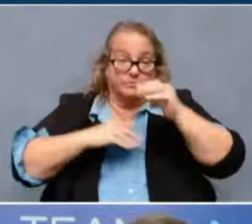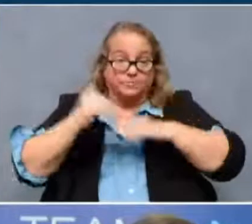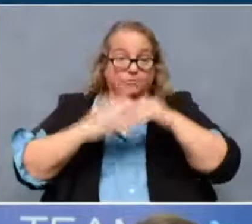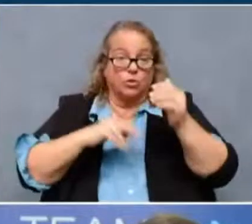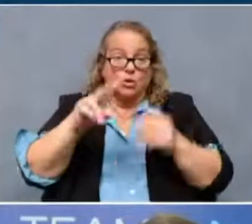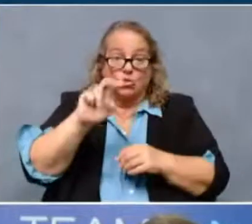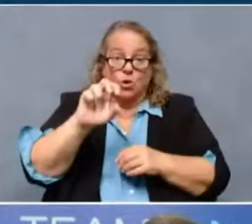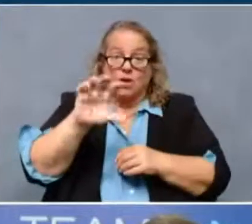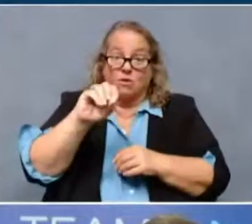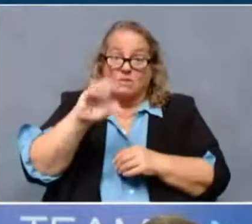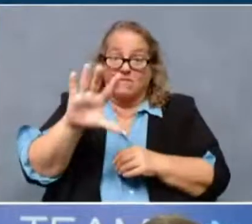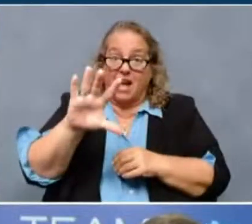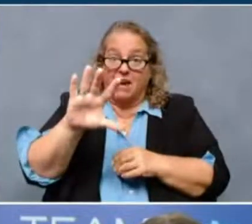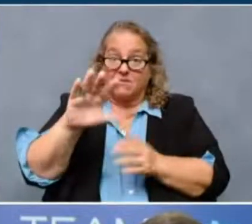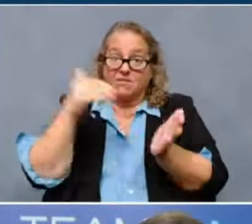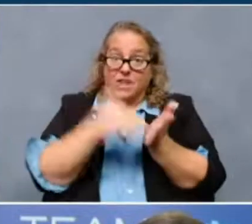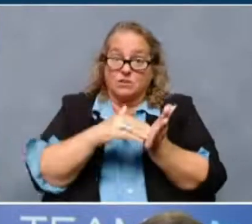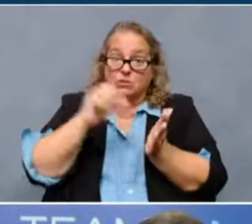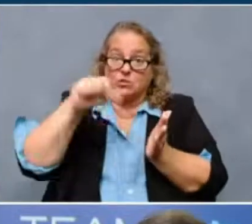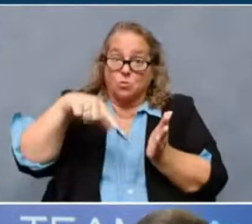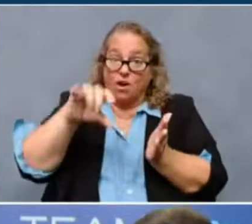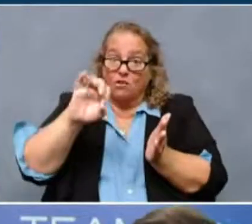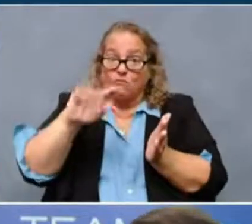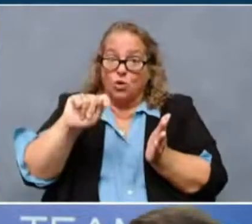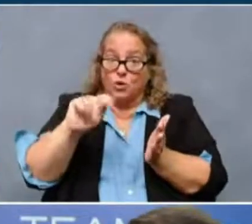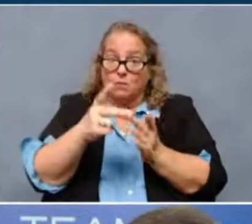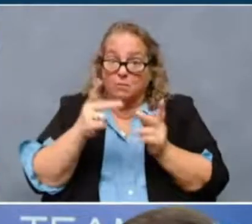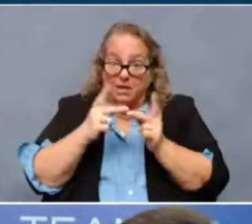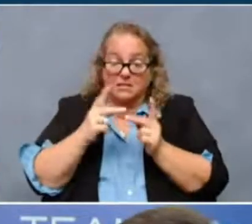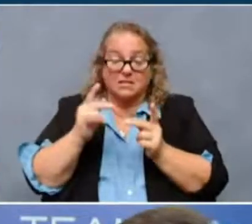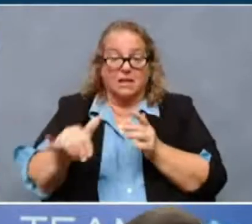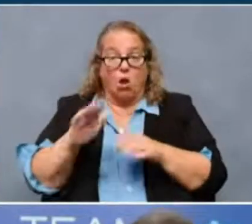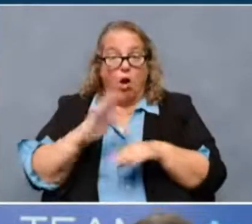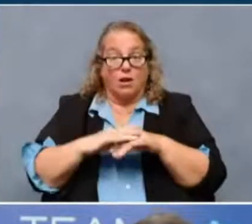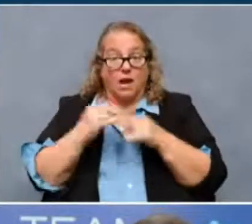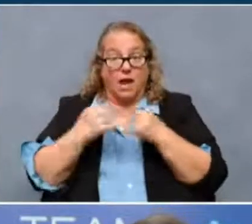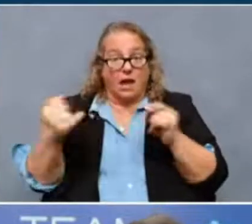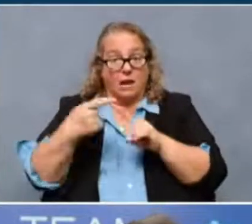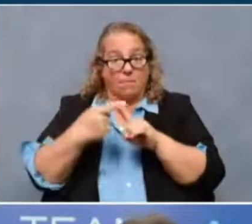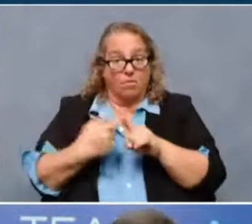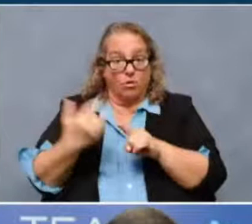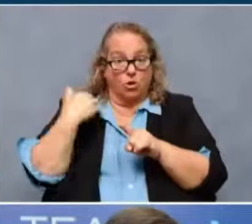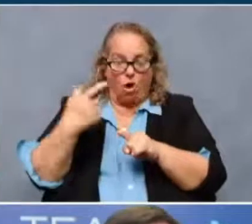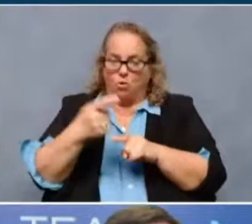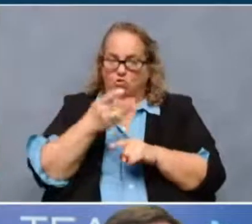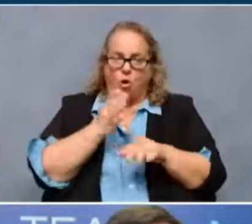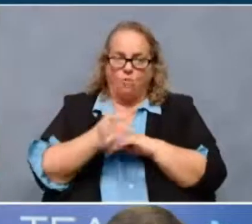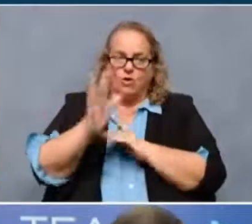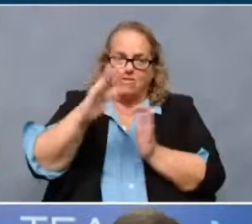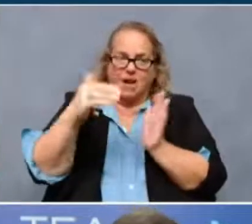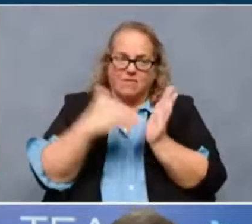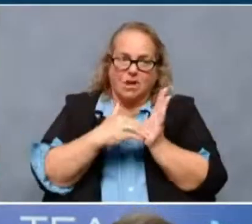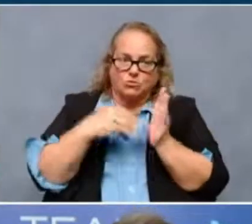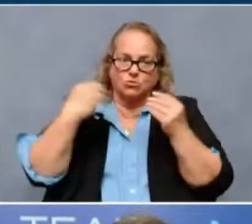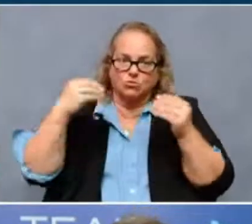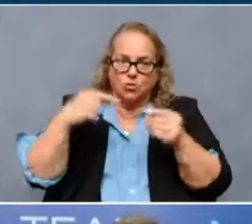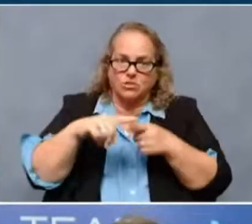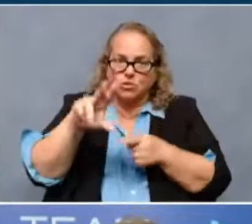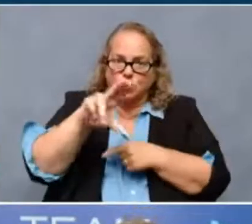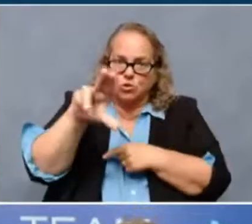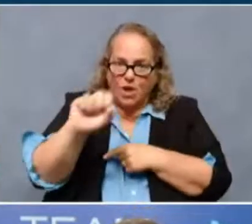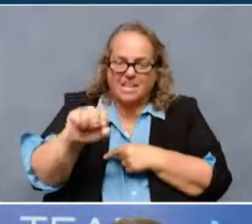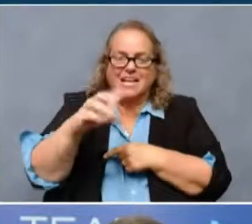facility came online a month ago and is distributing products to over 5,000 stores in the U.S. and in 10 other